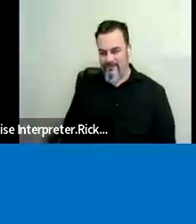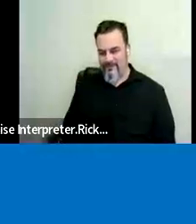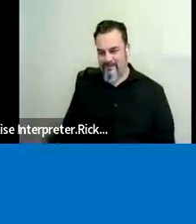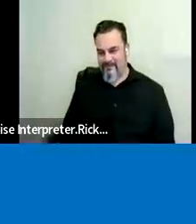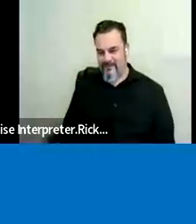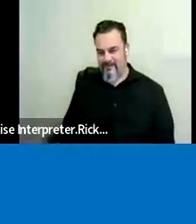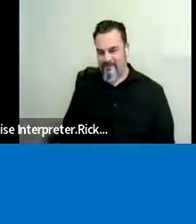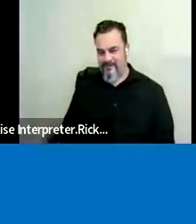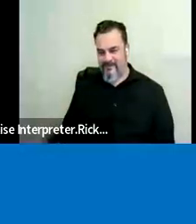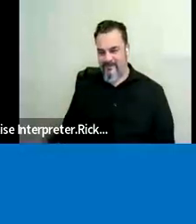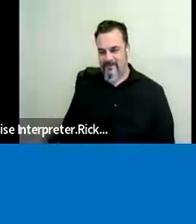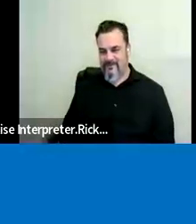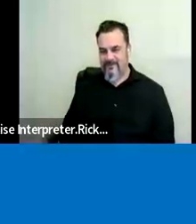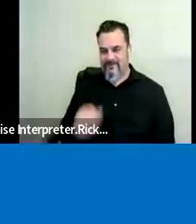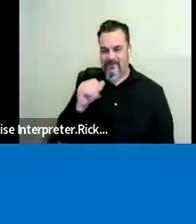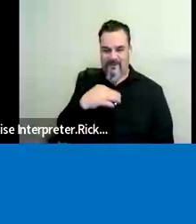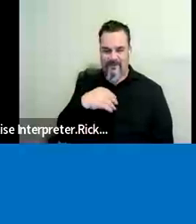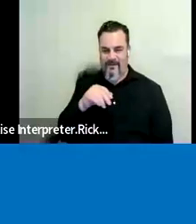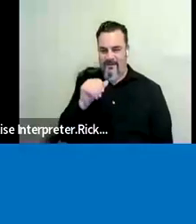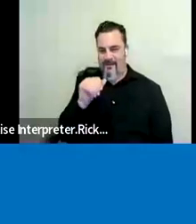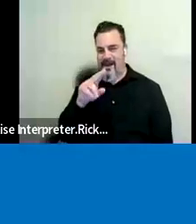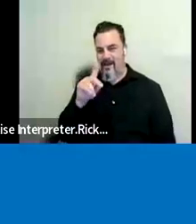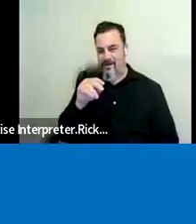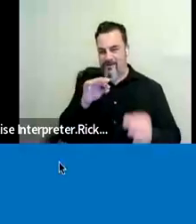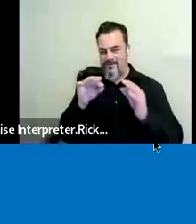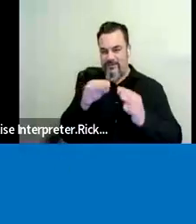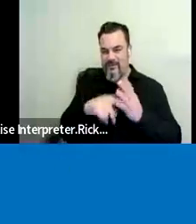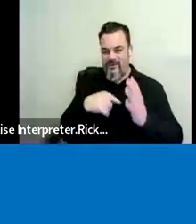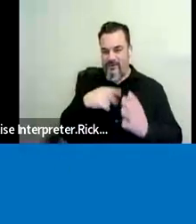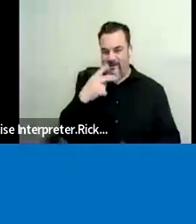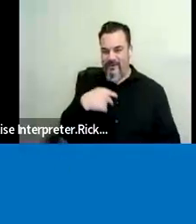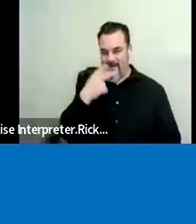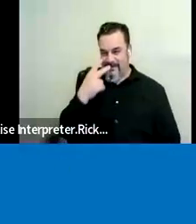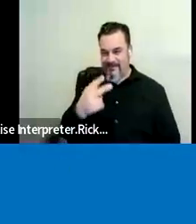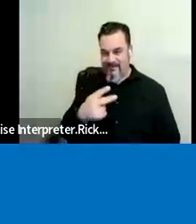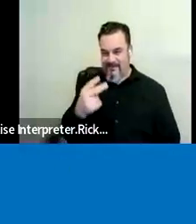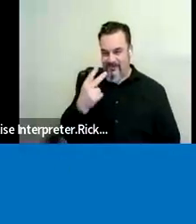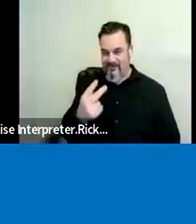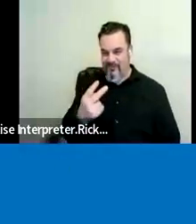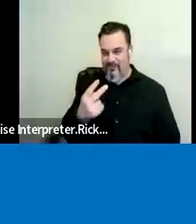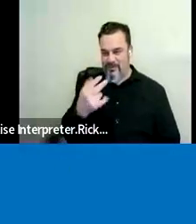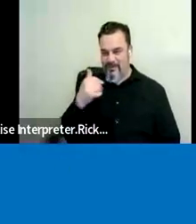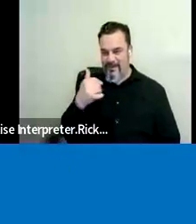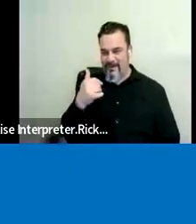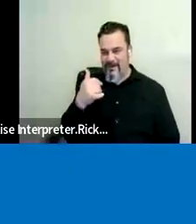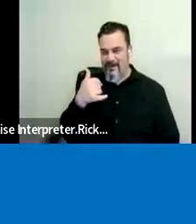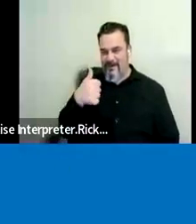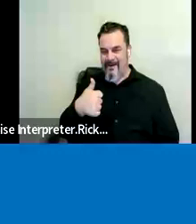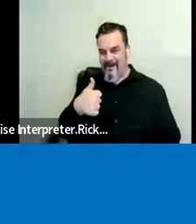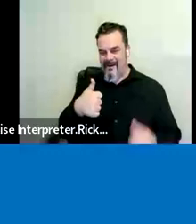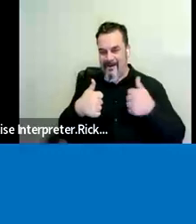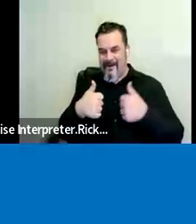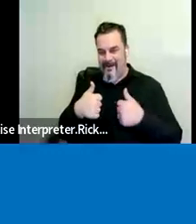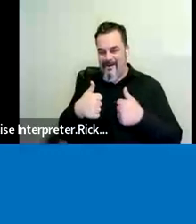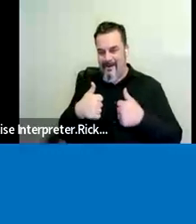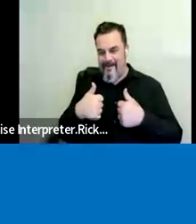If I were to do an audio description of what I'm seeing, I would say, I see two yellow emoji hands giving